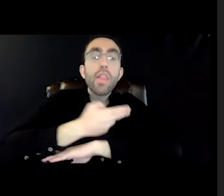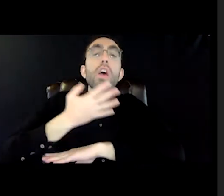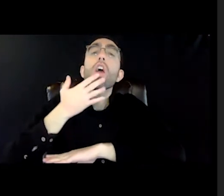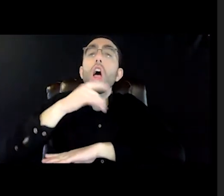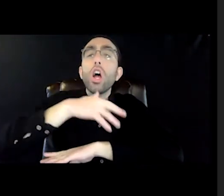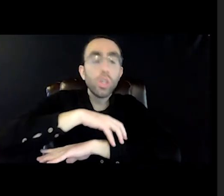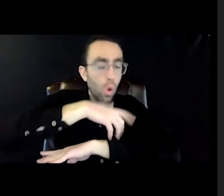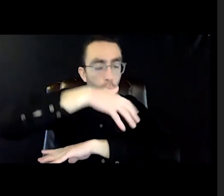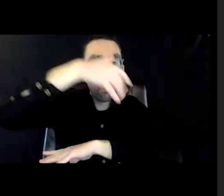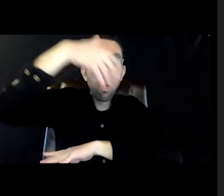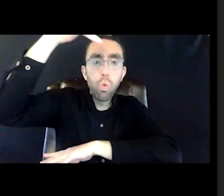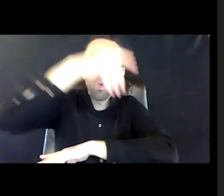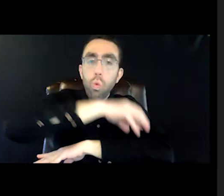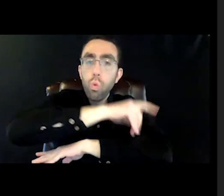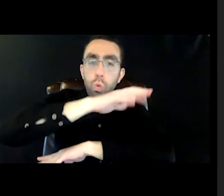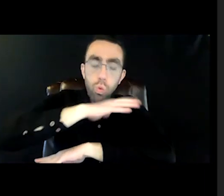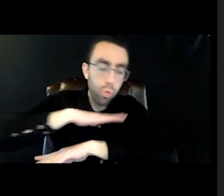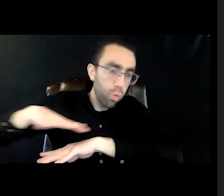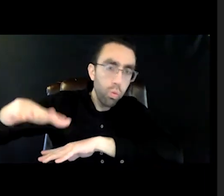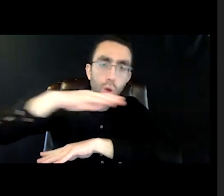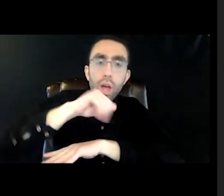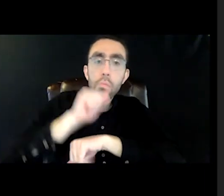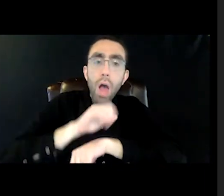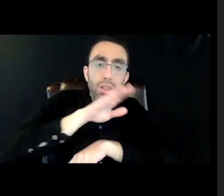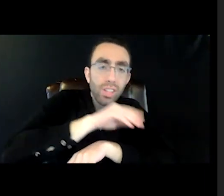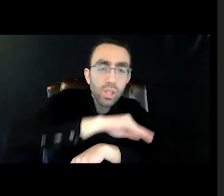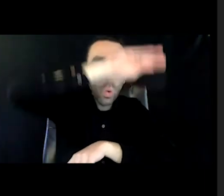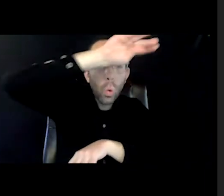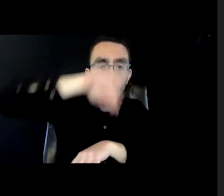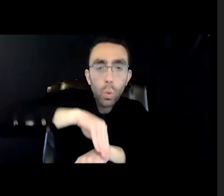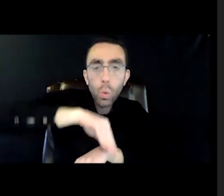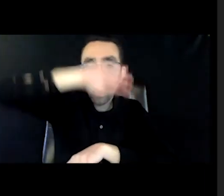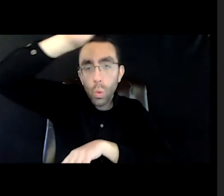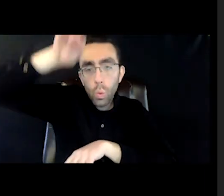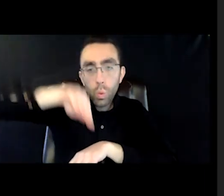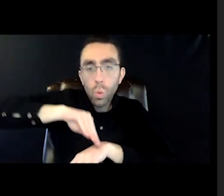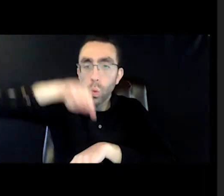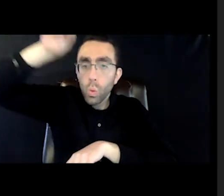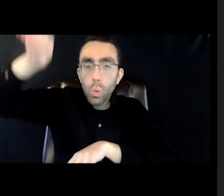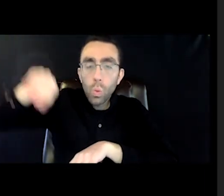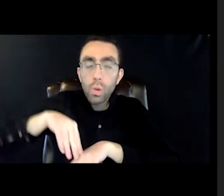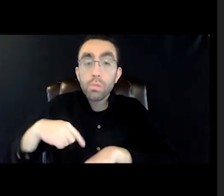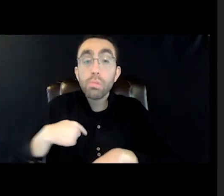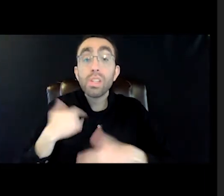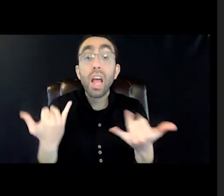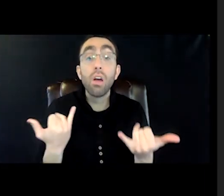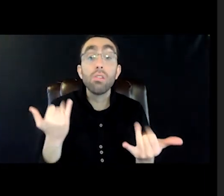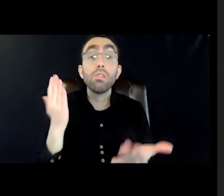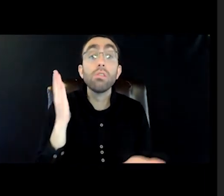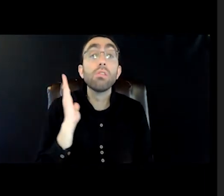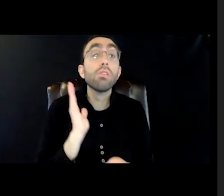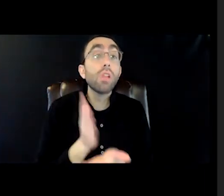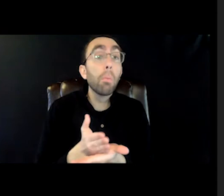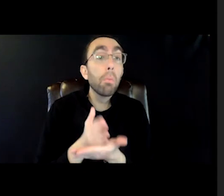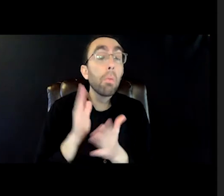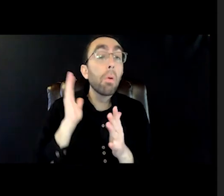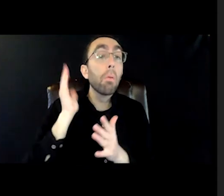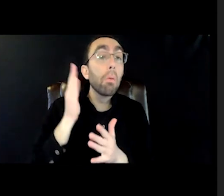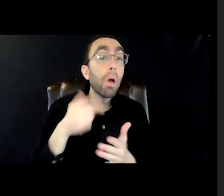important. So thank you to Carmen and Chelsea for that. And I will stop now, and I am looking forward